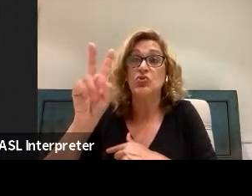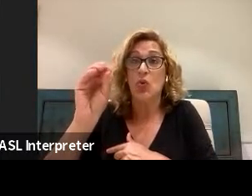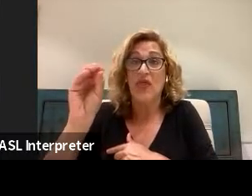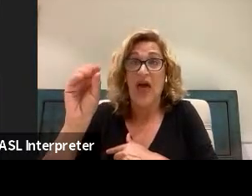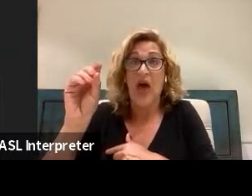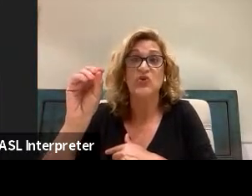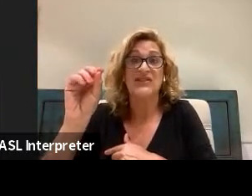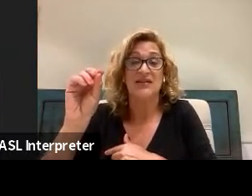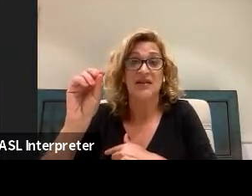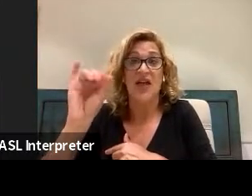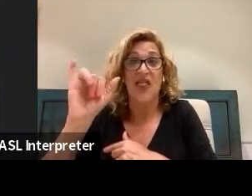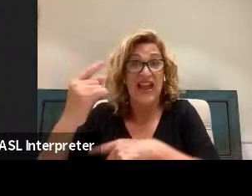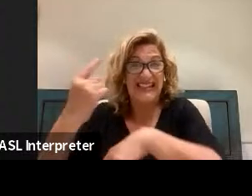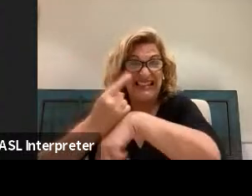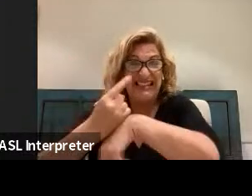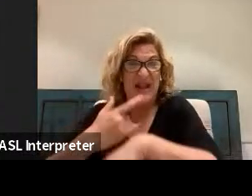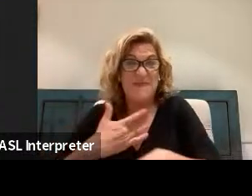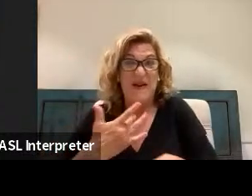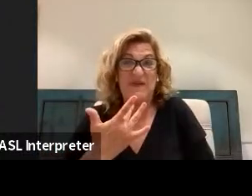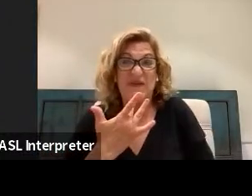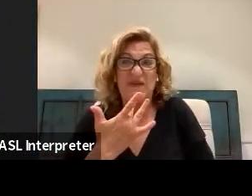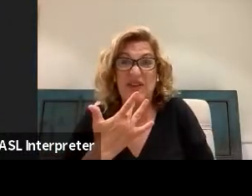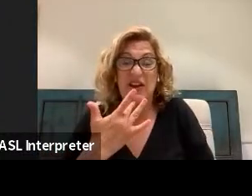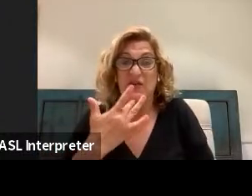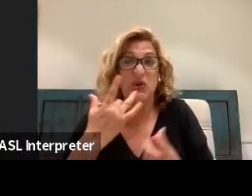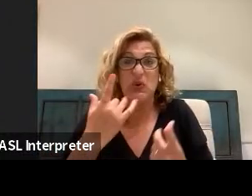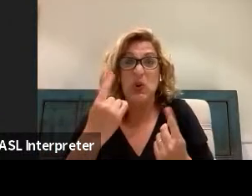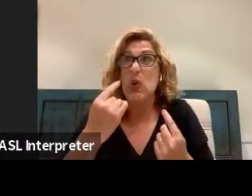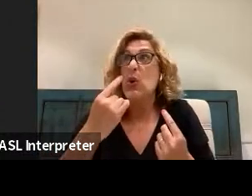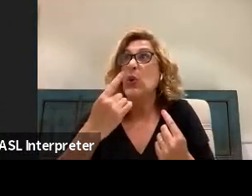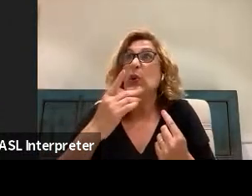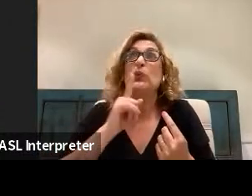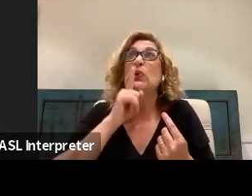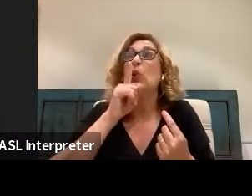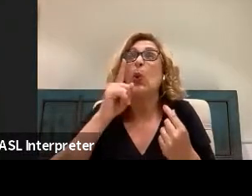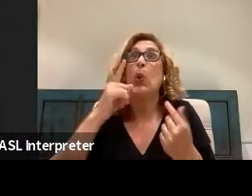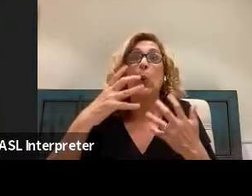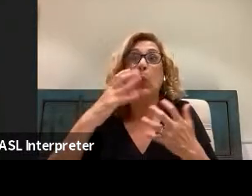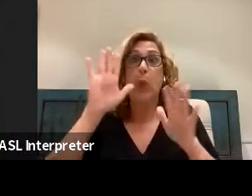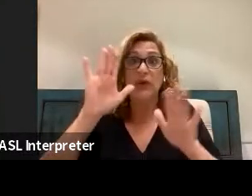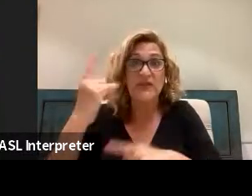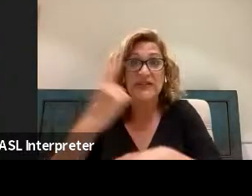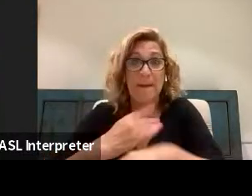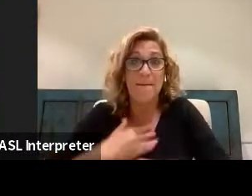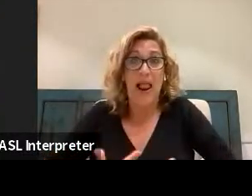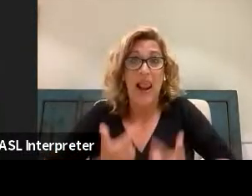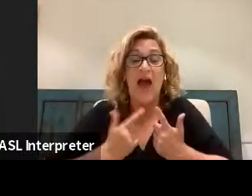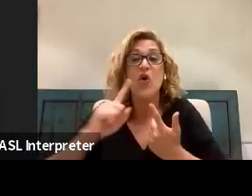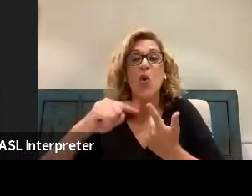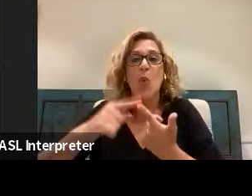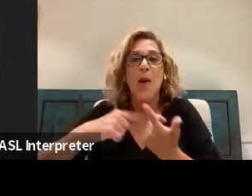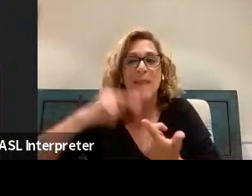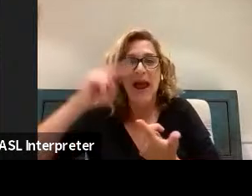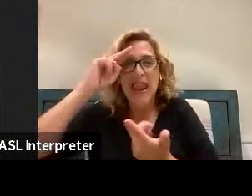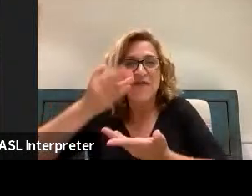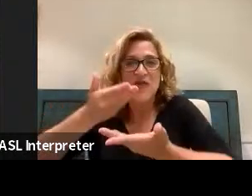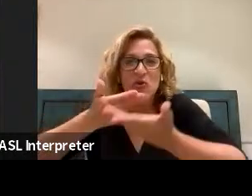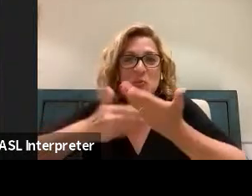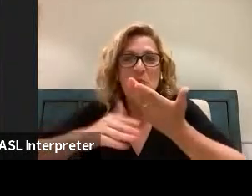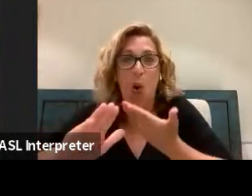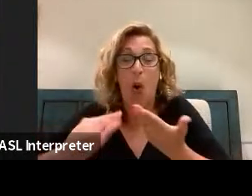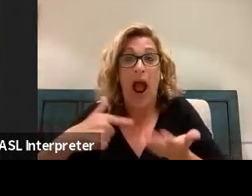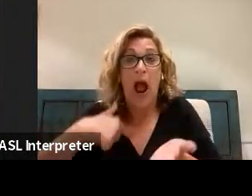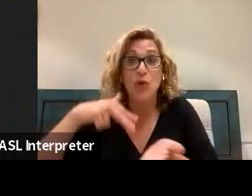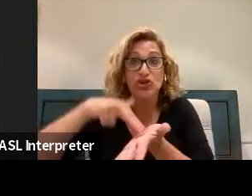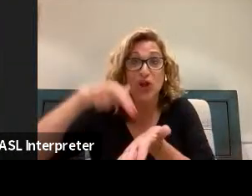life were the days my nephews were born. Those are by far jumping down, screaming,